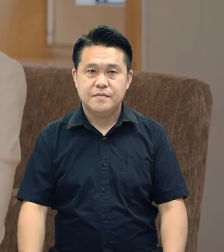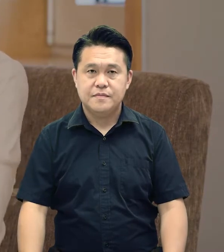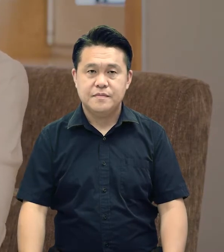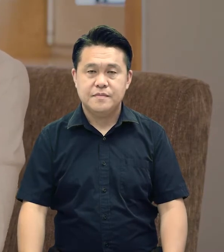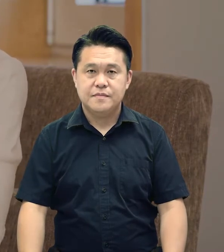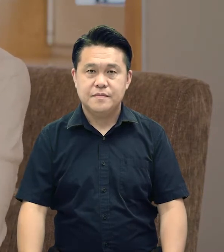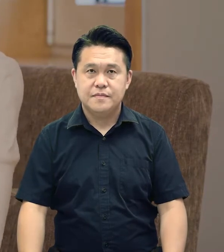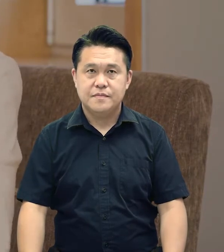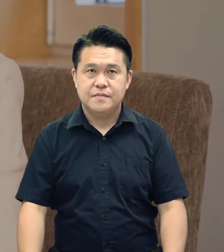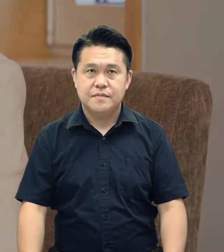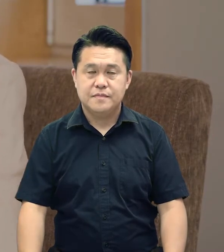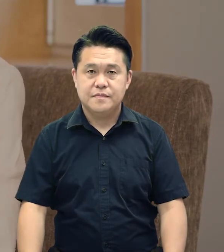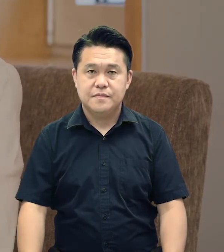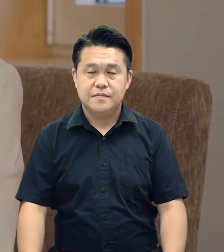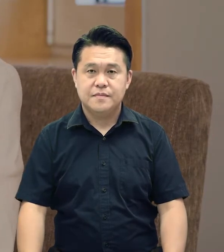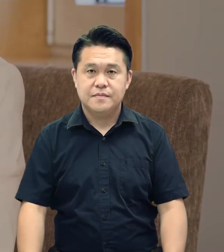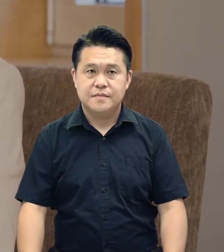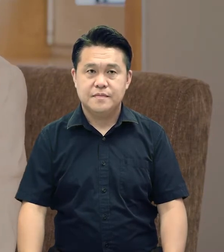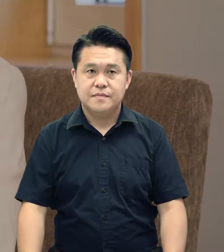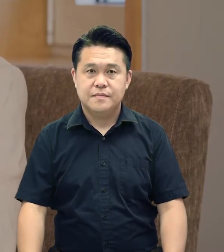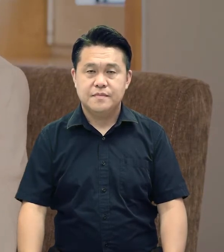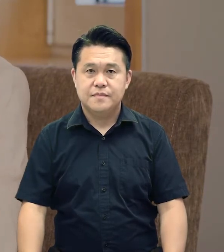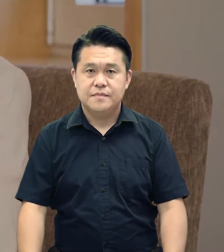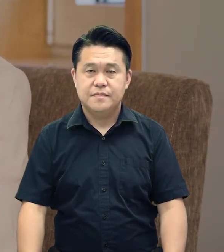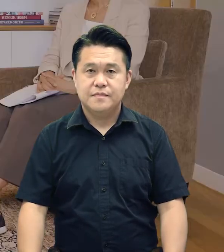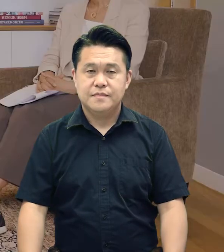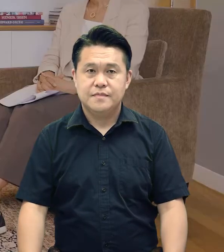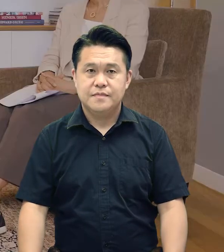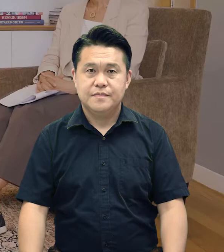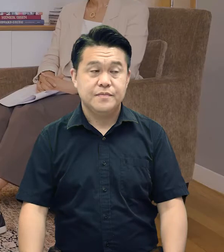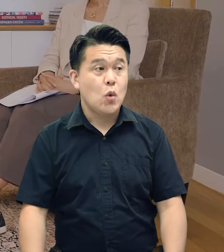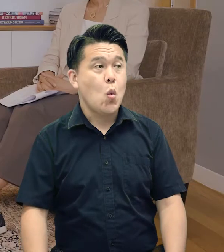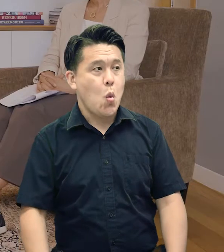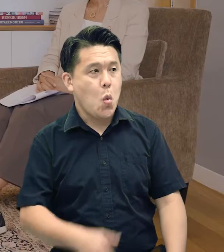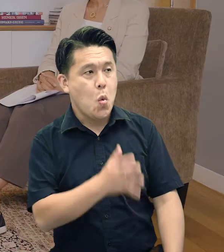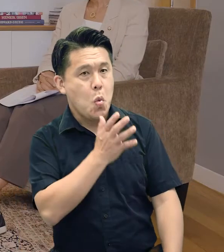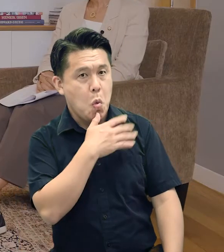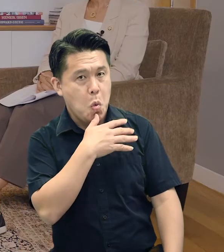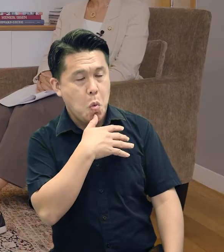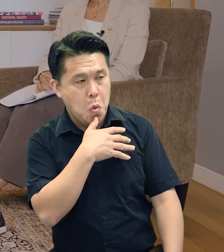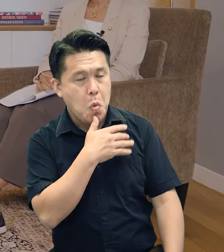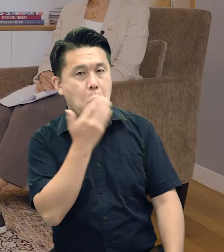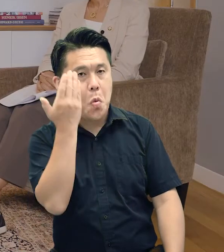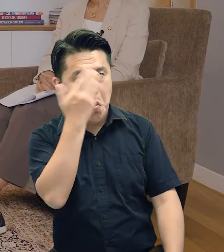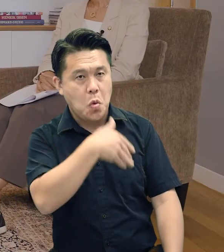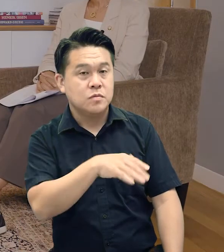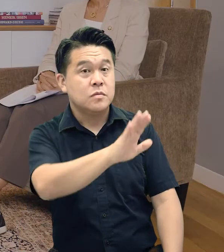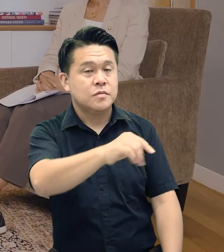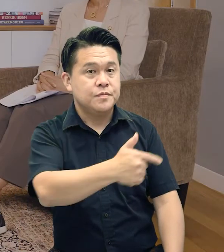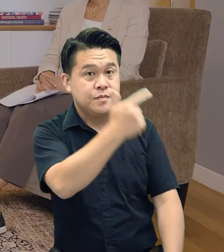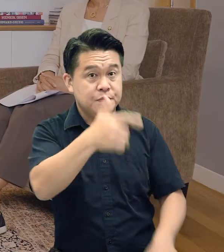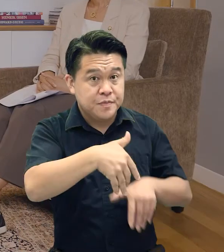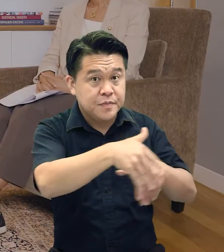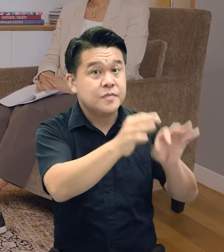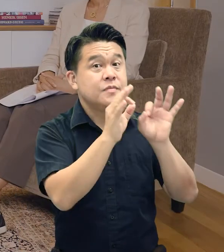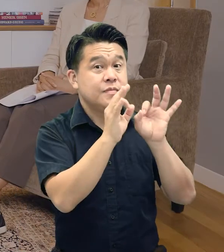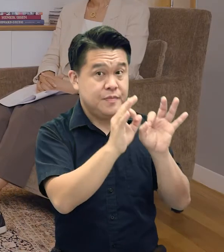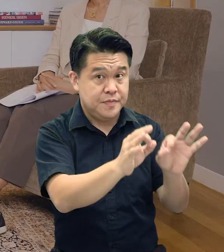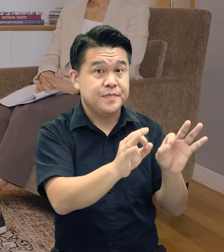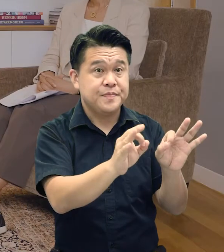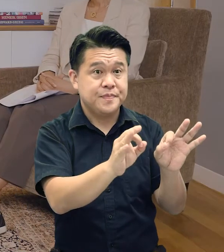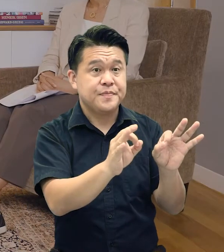get over the opposition. I think. I see. Oh, that's interesting to hear, and I think also that's something